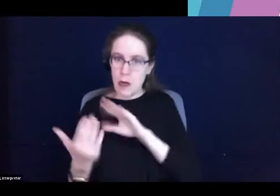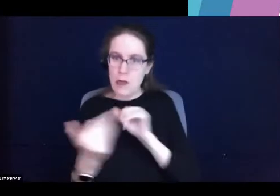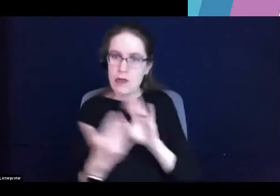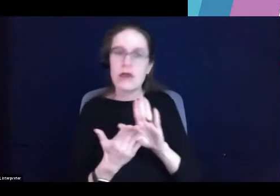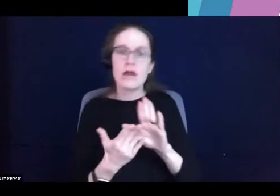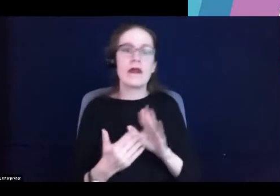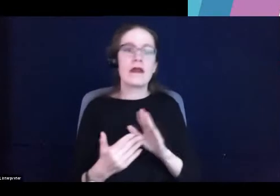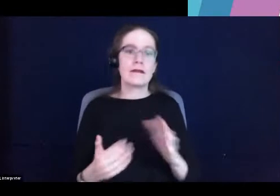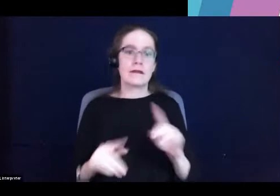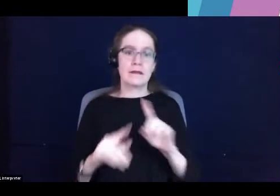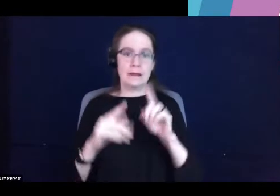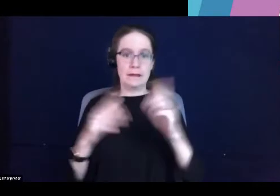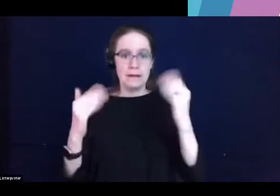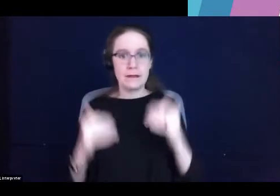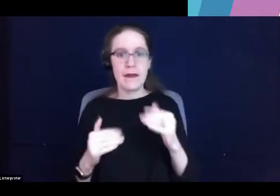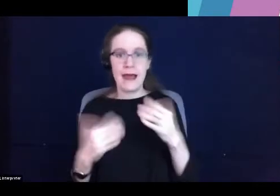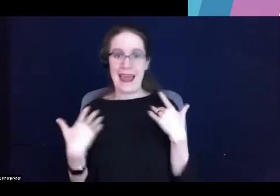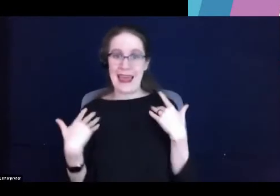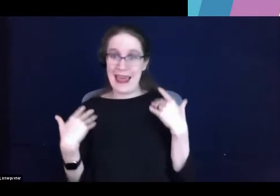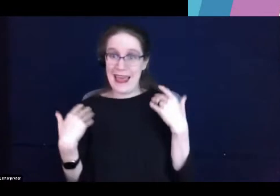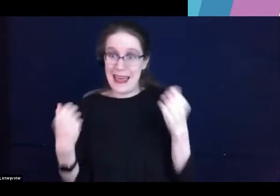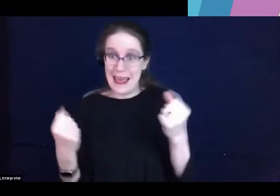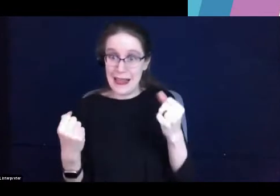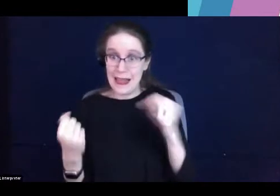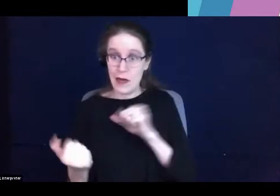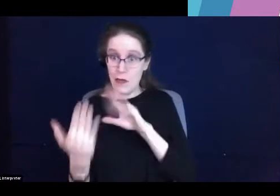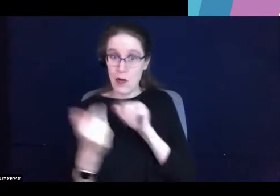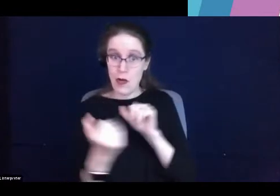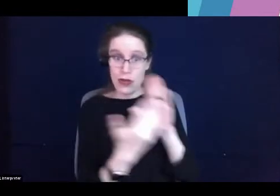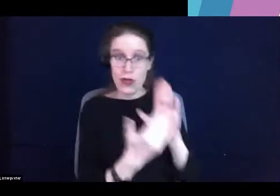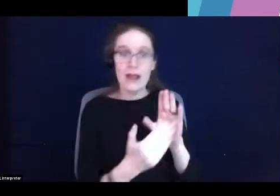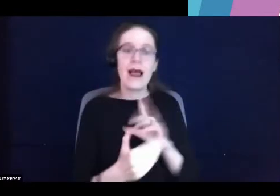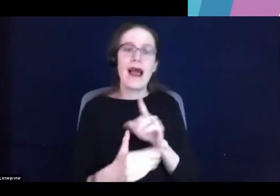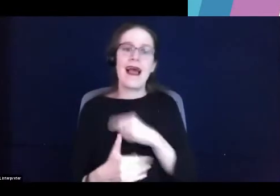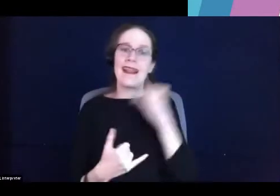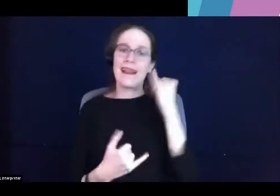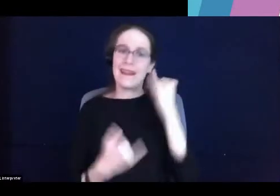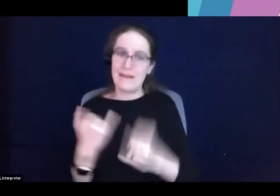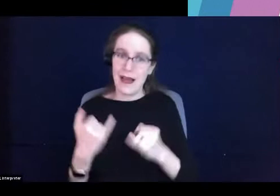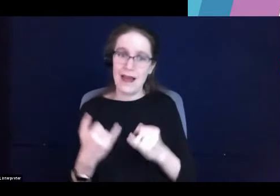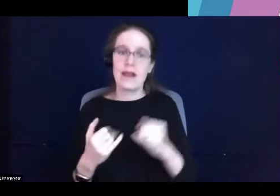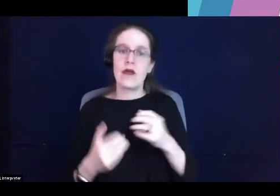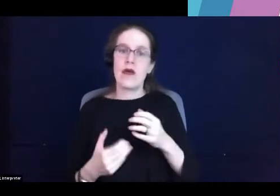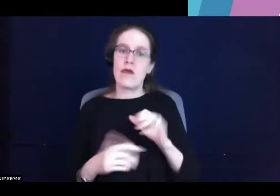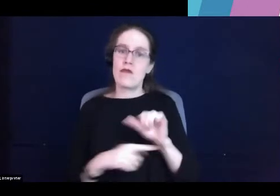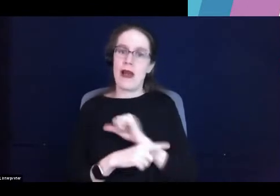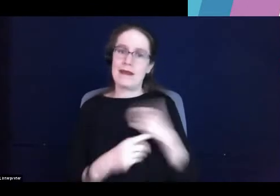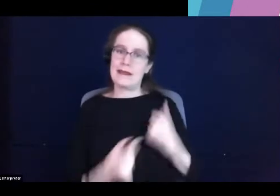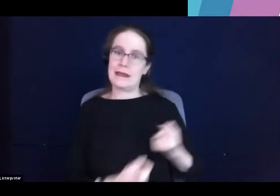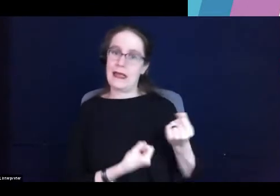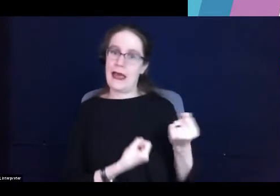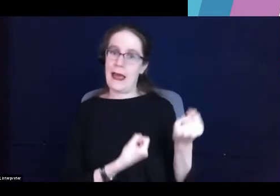modalities before finally wrapping up and practicing empathetic and active listening.